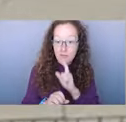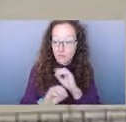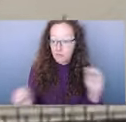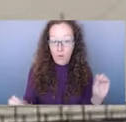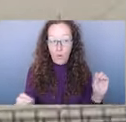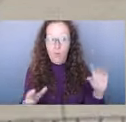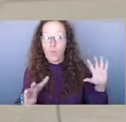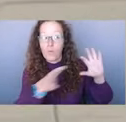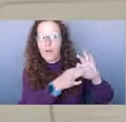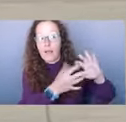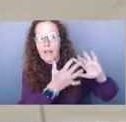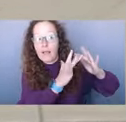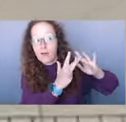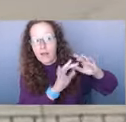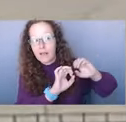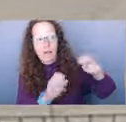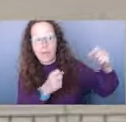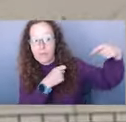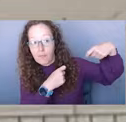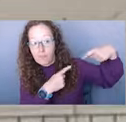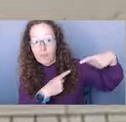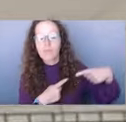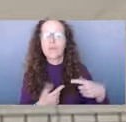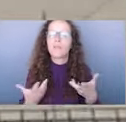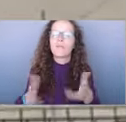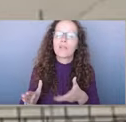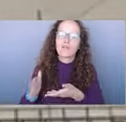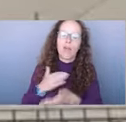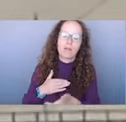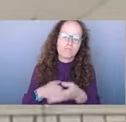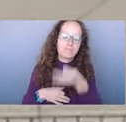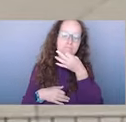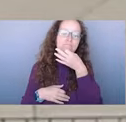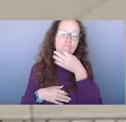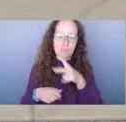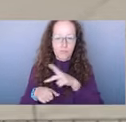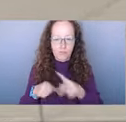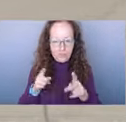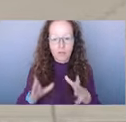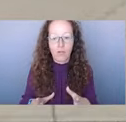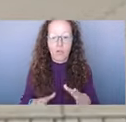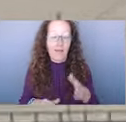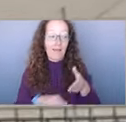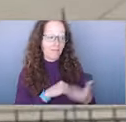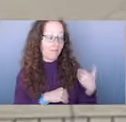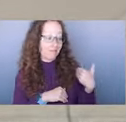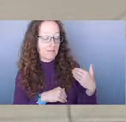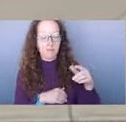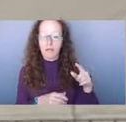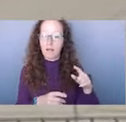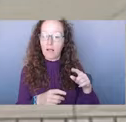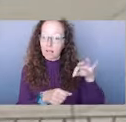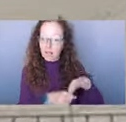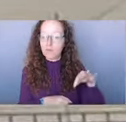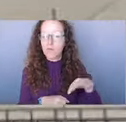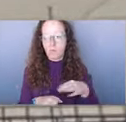hire experts, professionals. After the 2020 election, we invited those voting system testing laboratories in to verify that we had set up